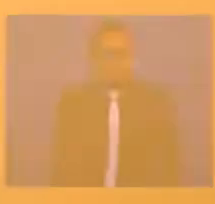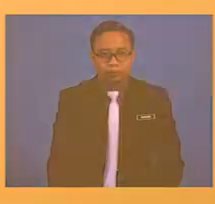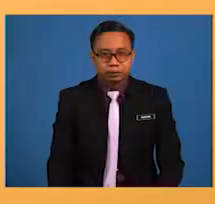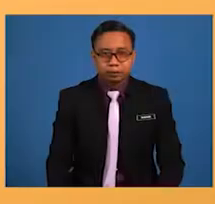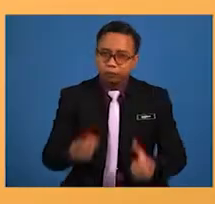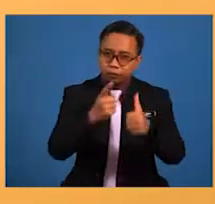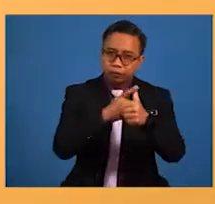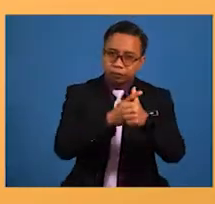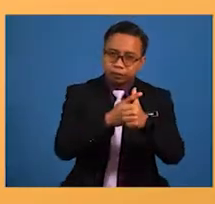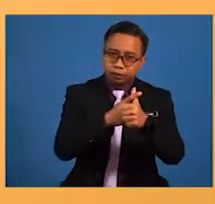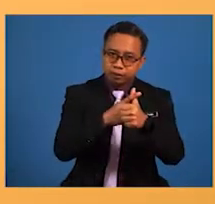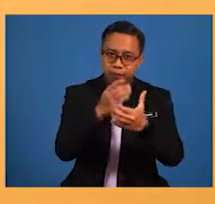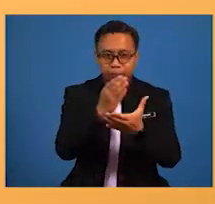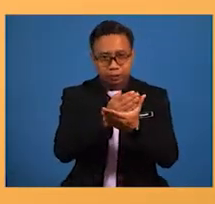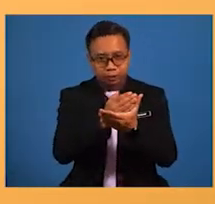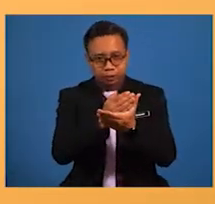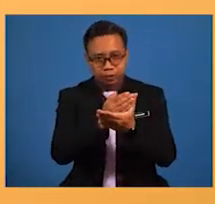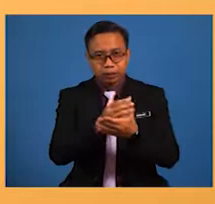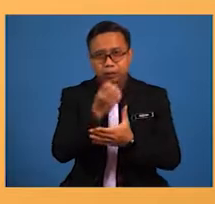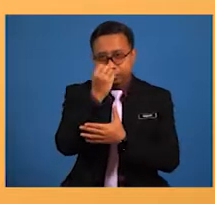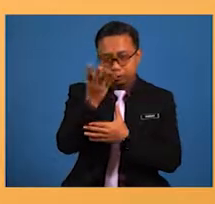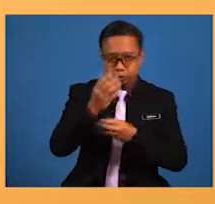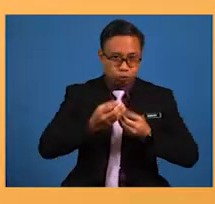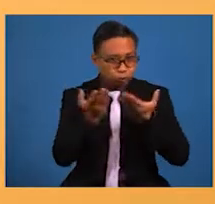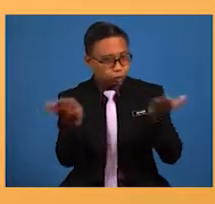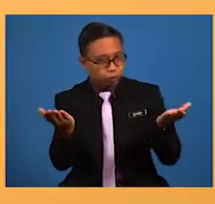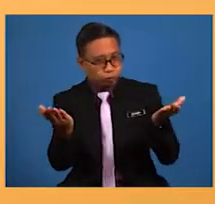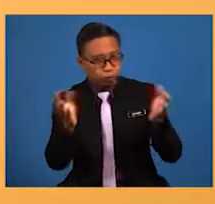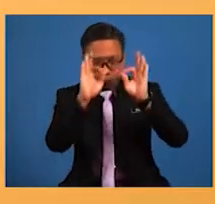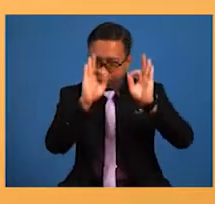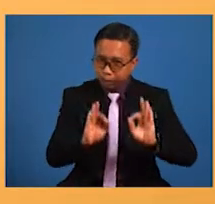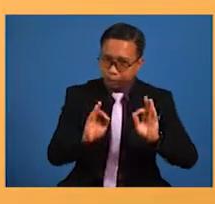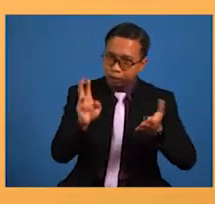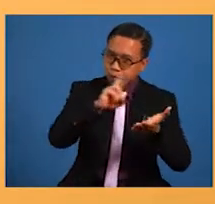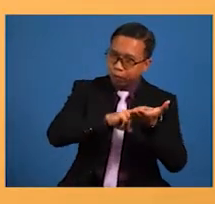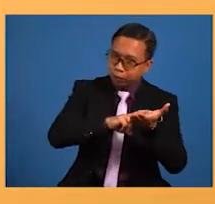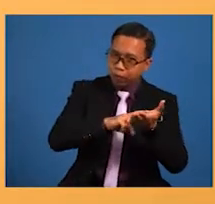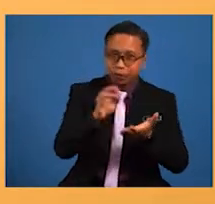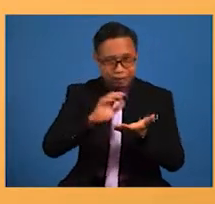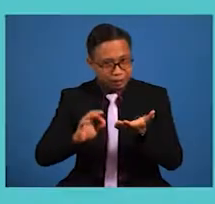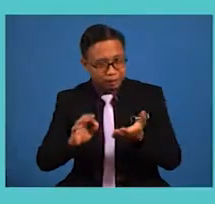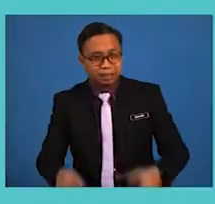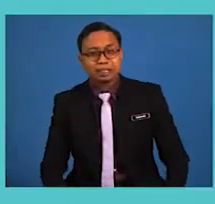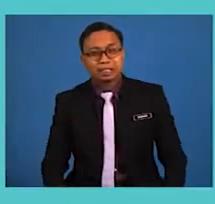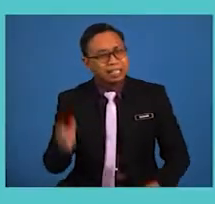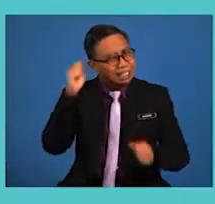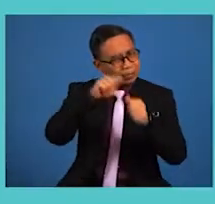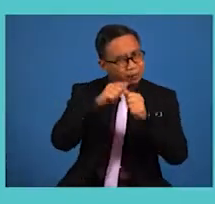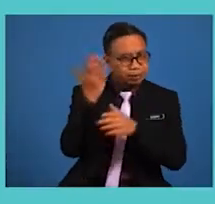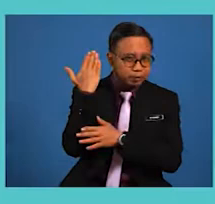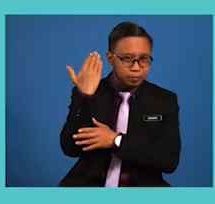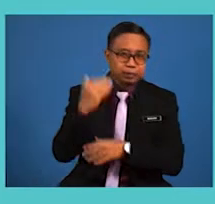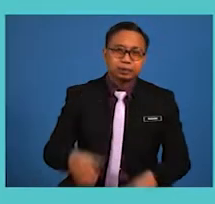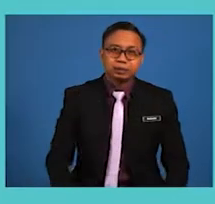In the first part, you have been introduced to the format of report writing. Let's recap. First,